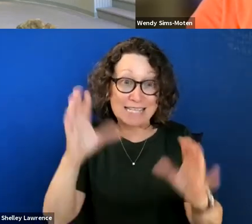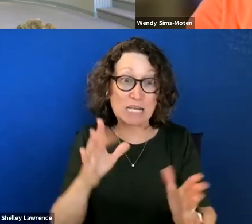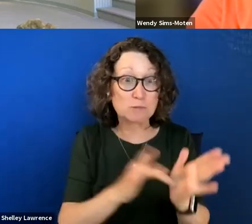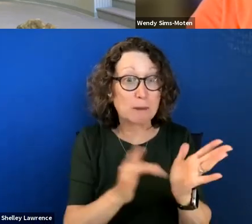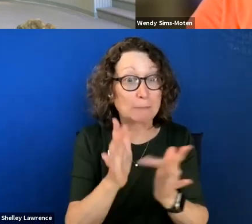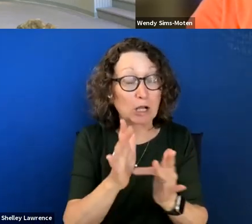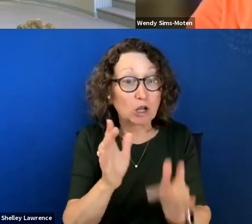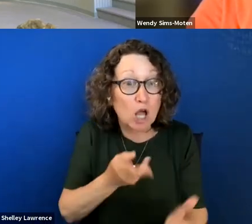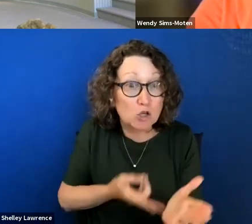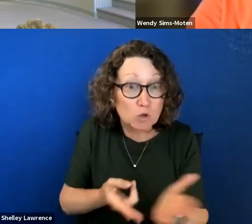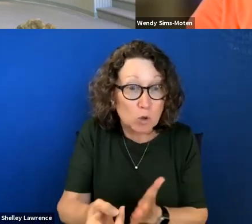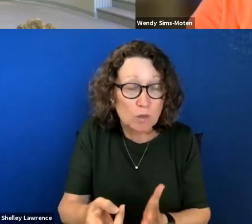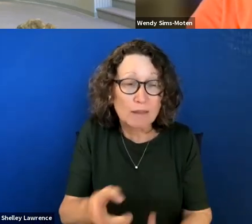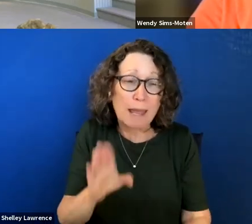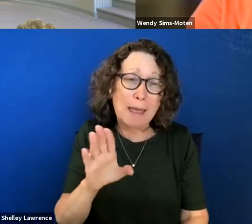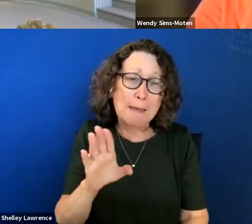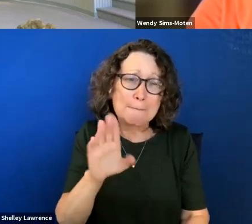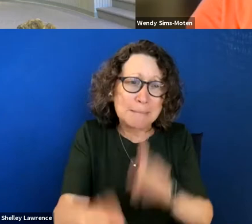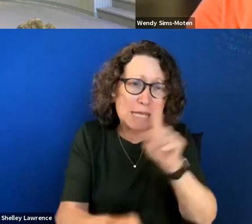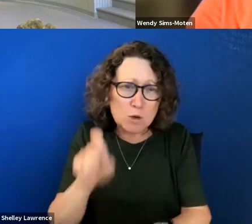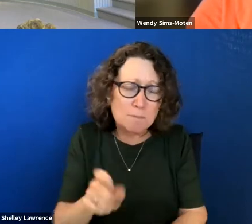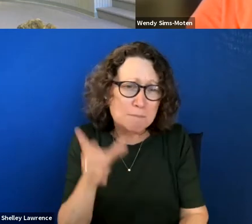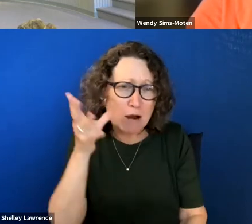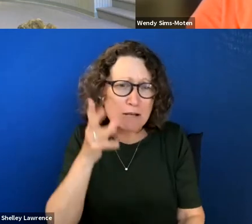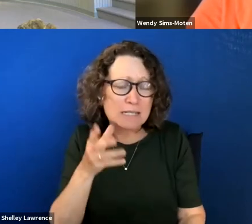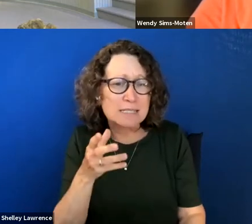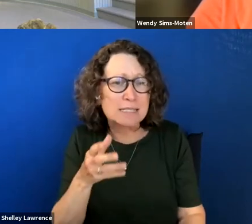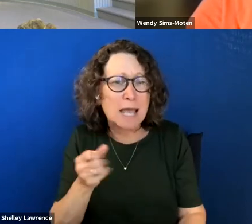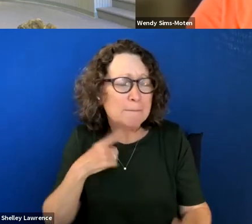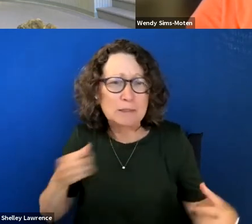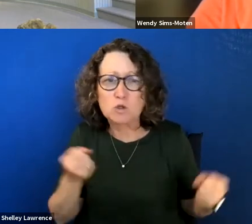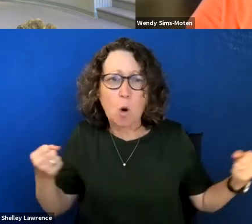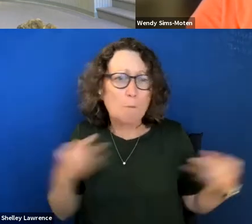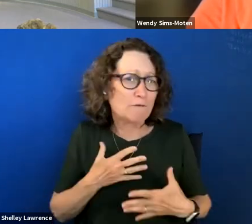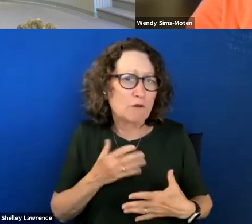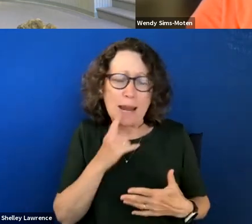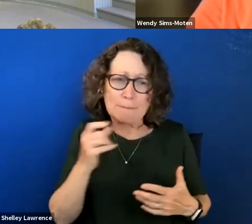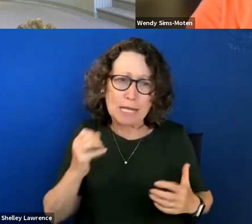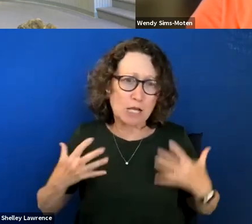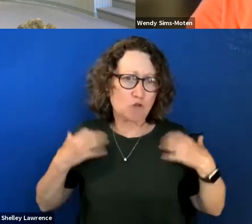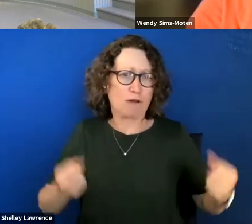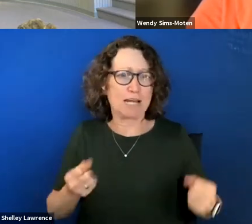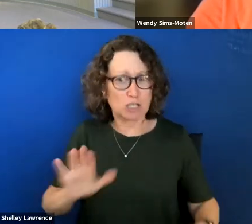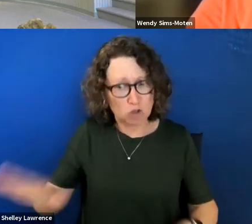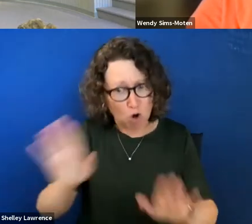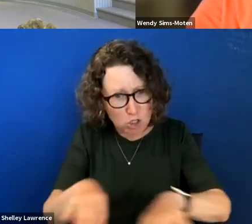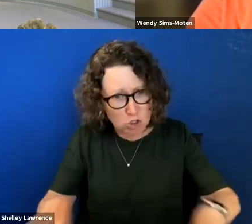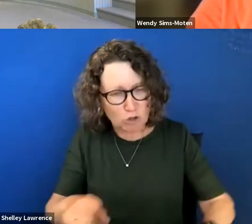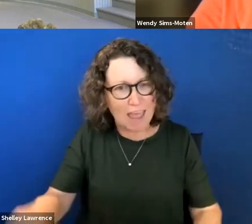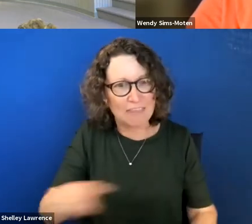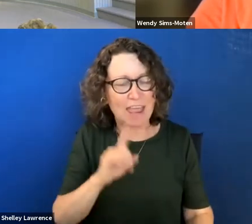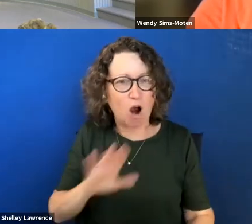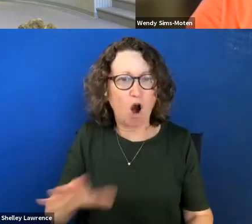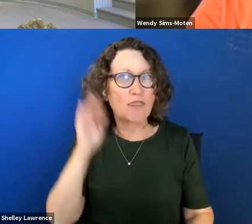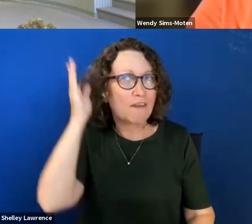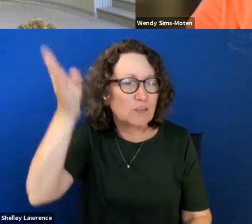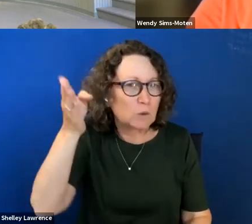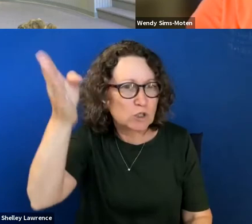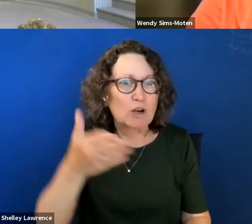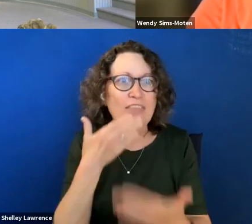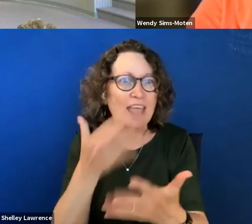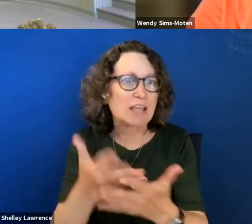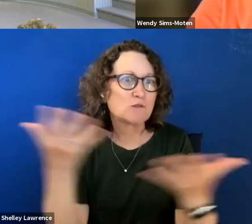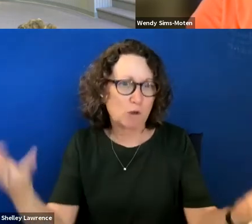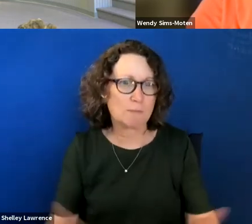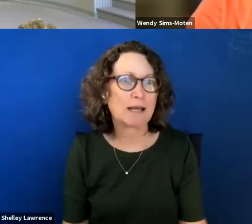biblical truth? Be inquisitive, parents. Be fearless. Be courageous. They're your children and they are the future. Thank you